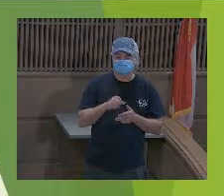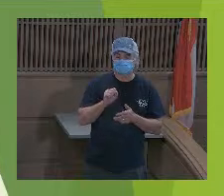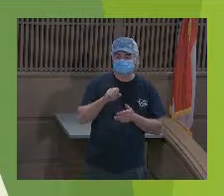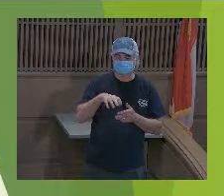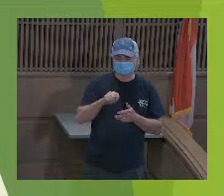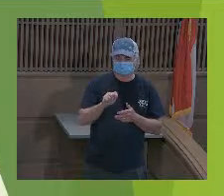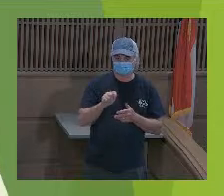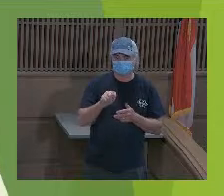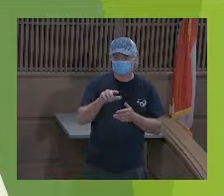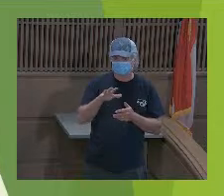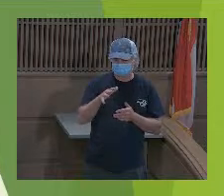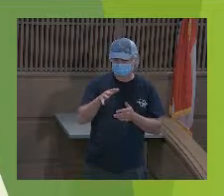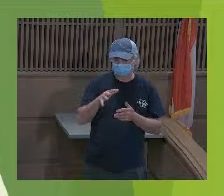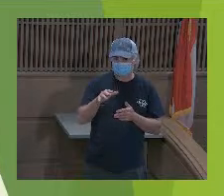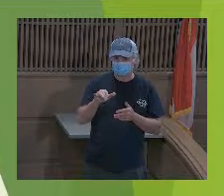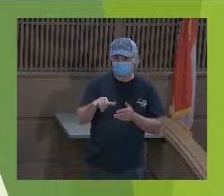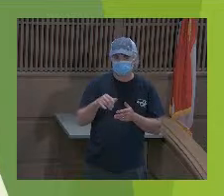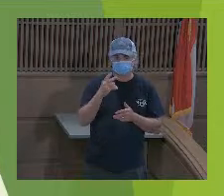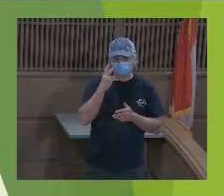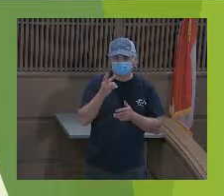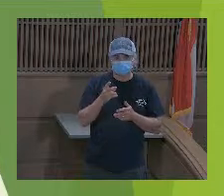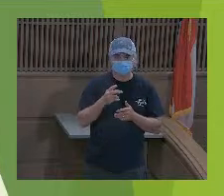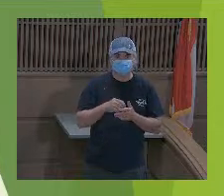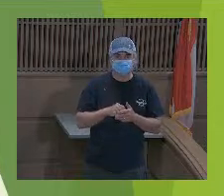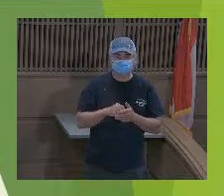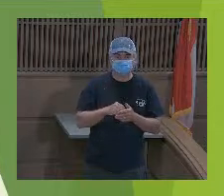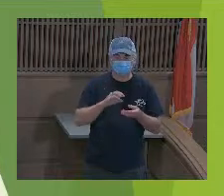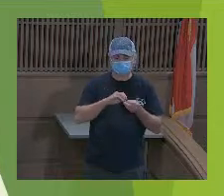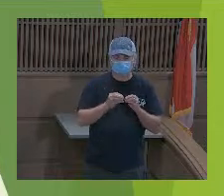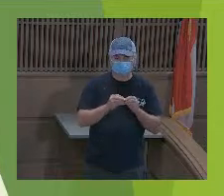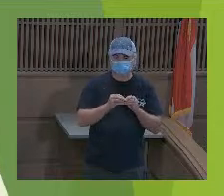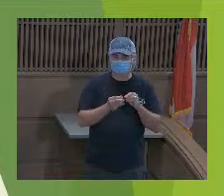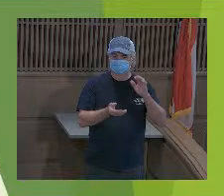5th, you start seeing a decline